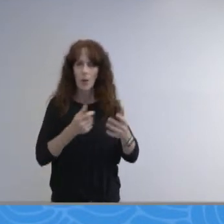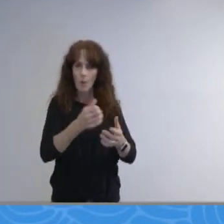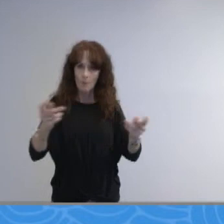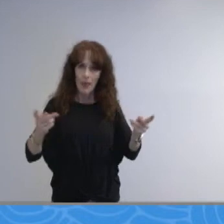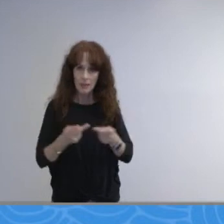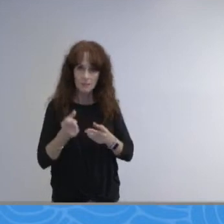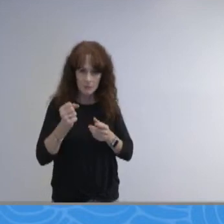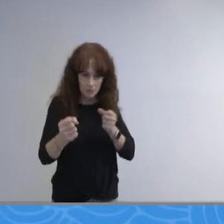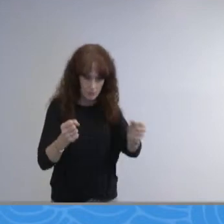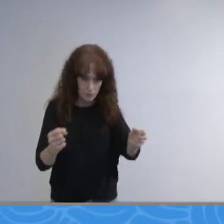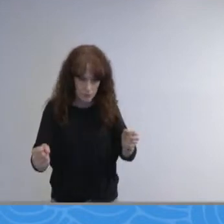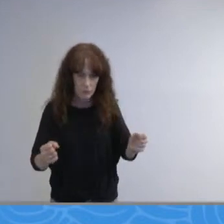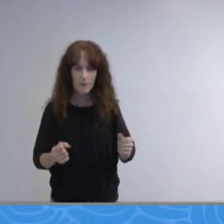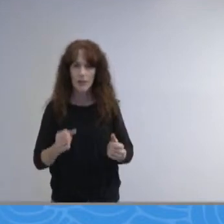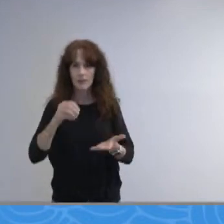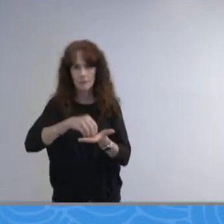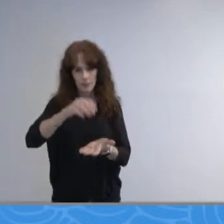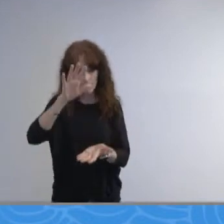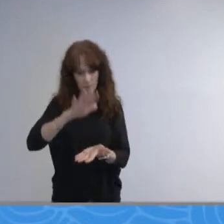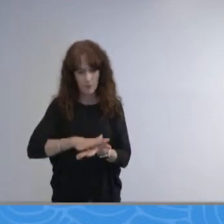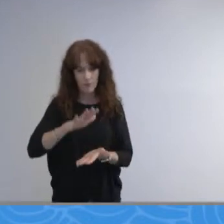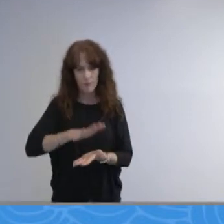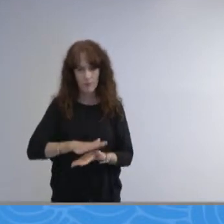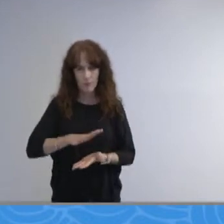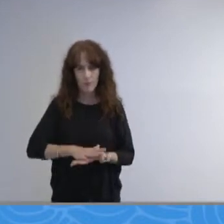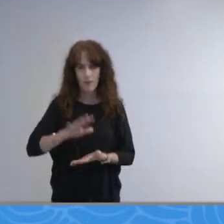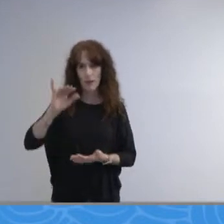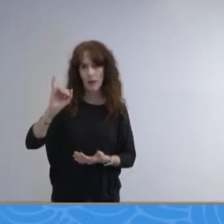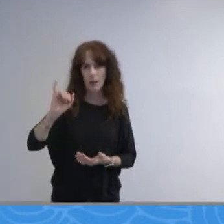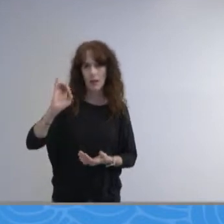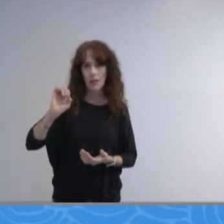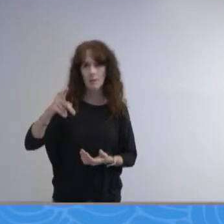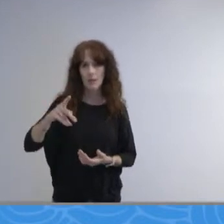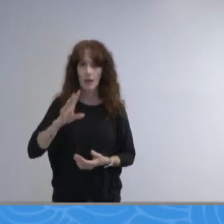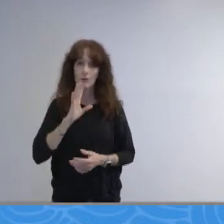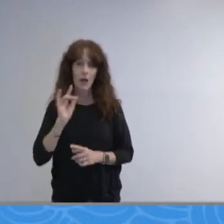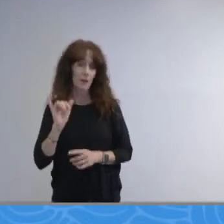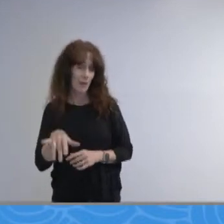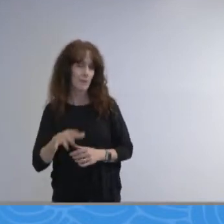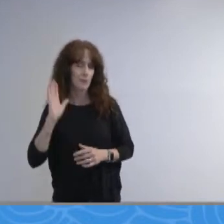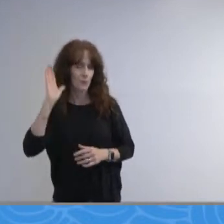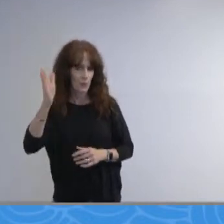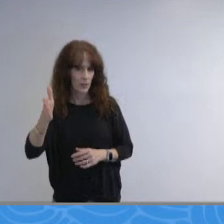should they have, it all gets documented in an IEP, which I will talk about.